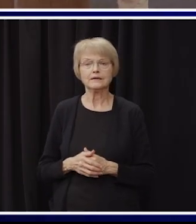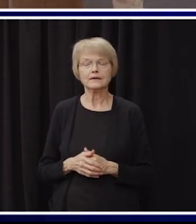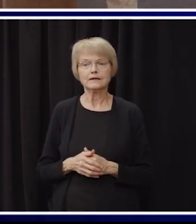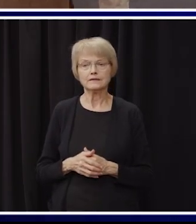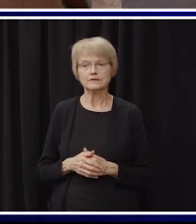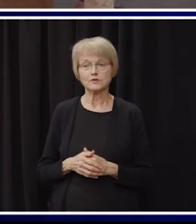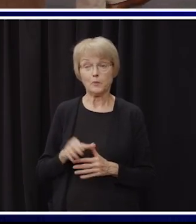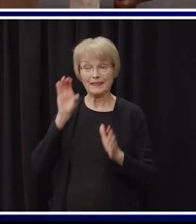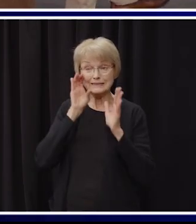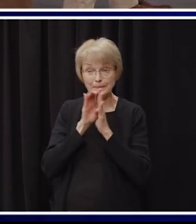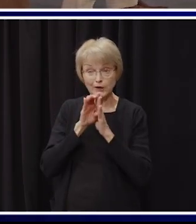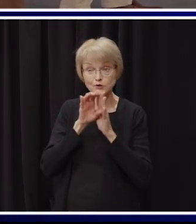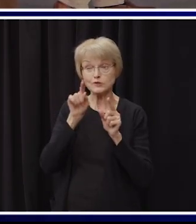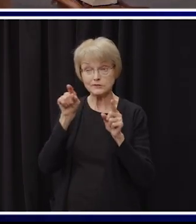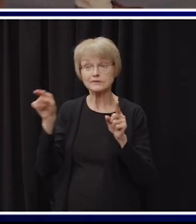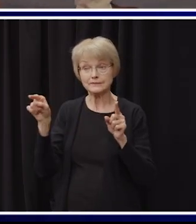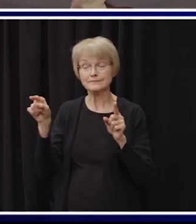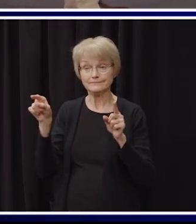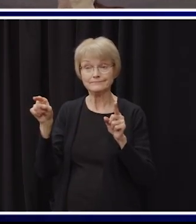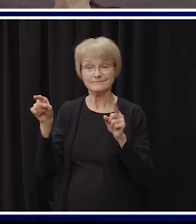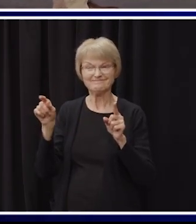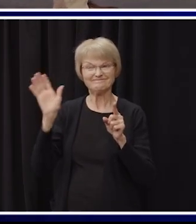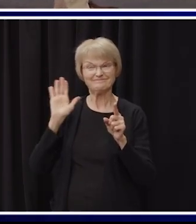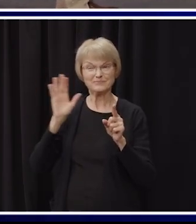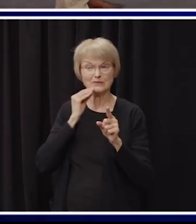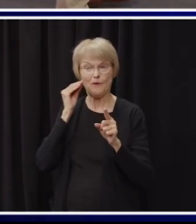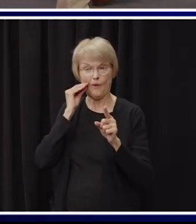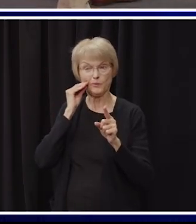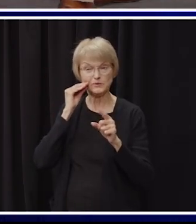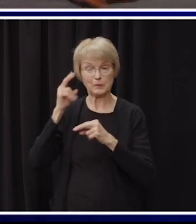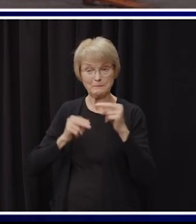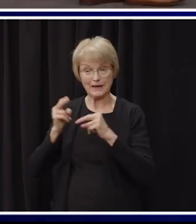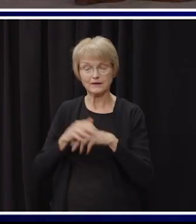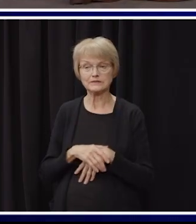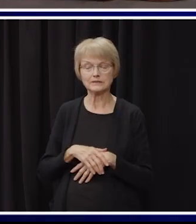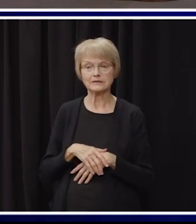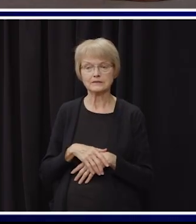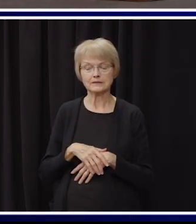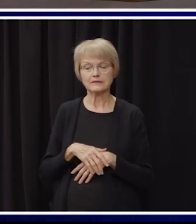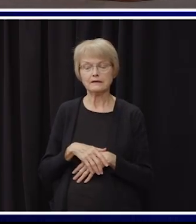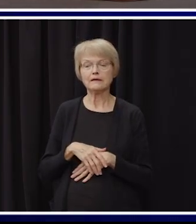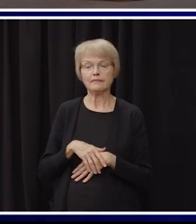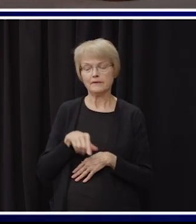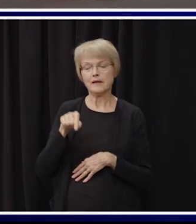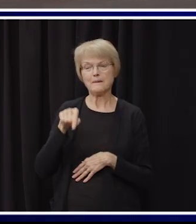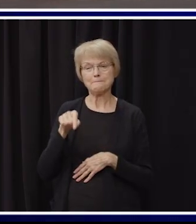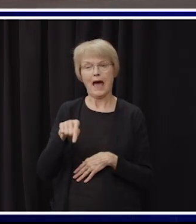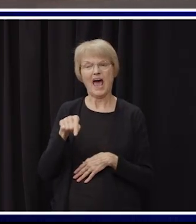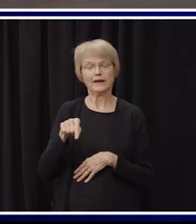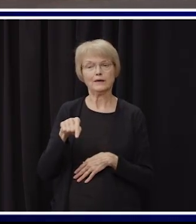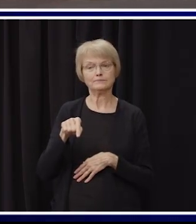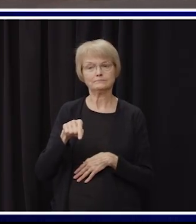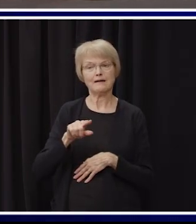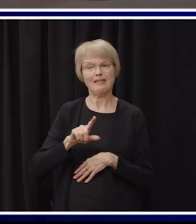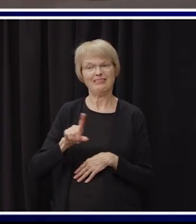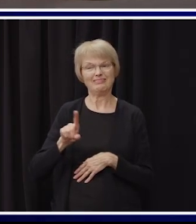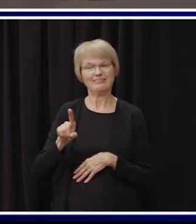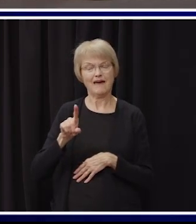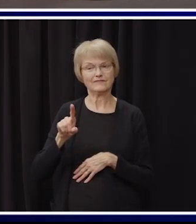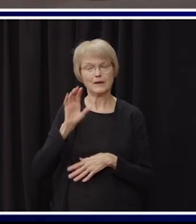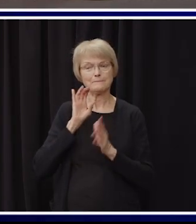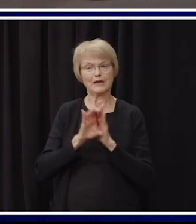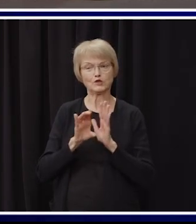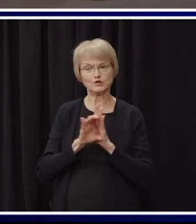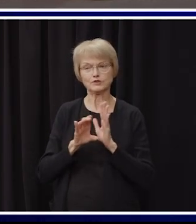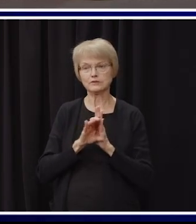through these pictures of homes we've built. So this bottom left picture, you'll see there's